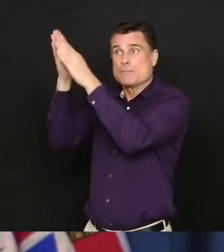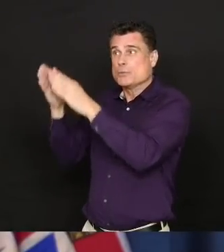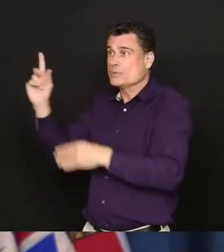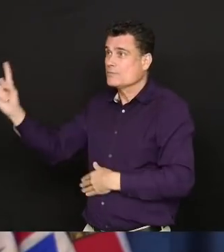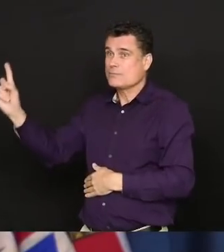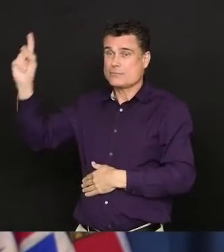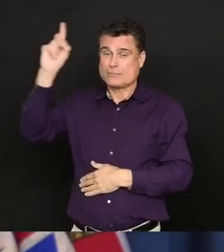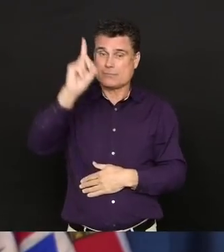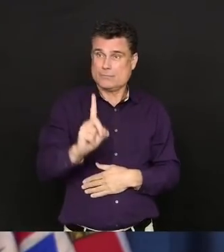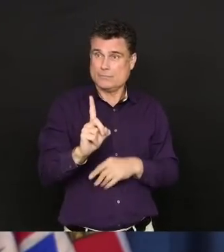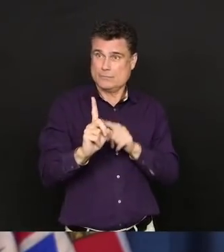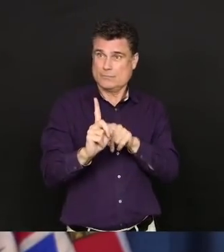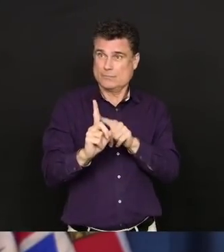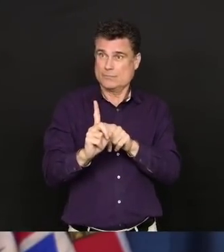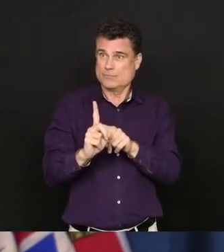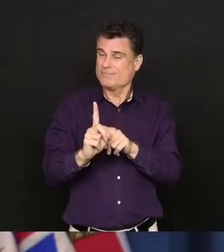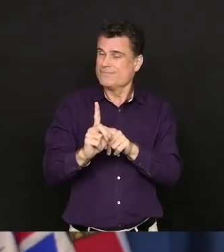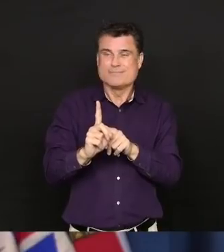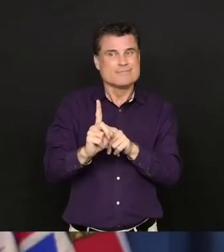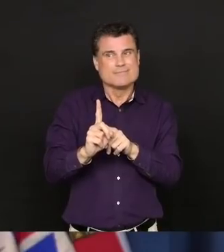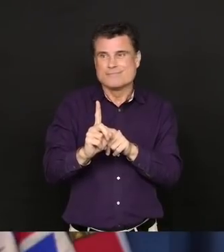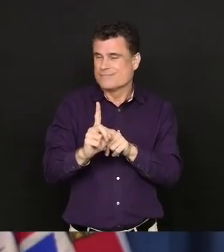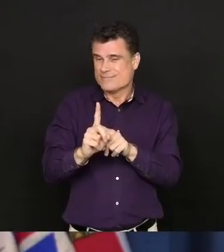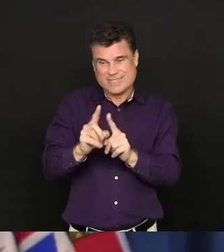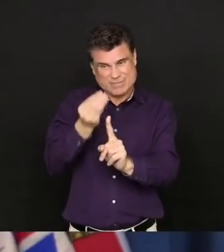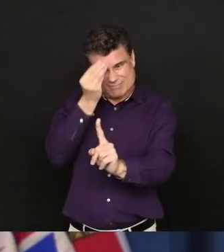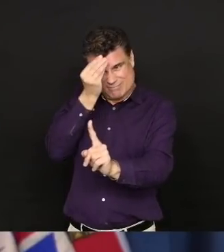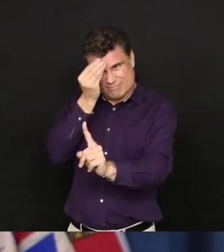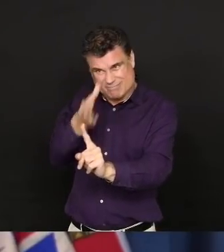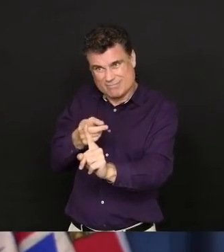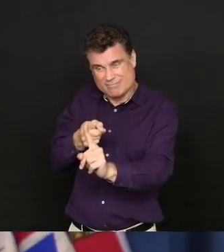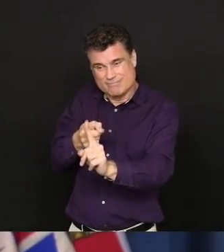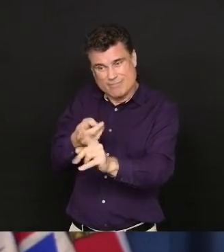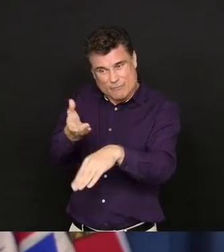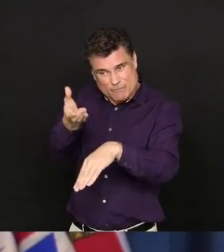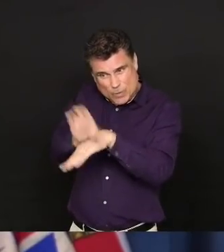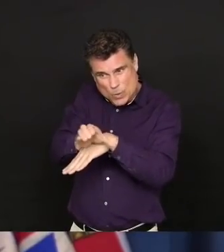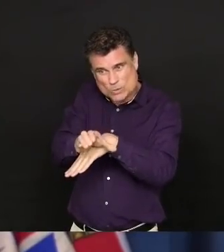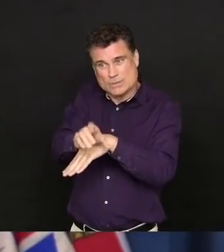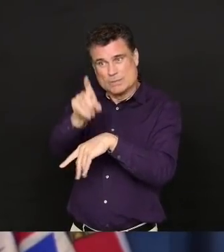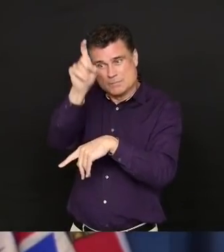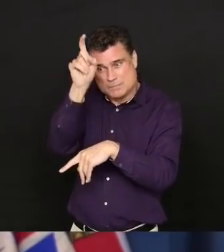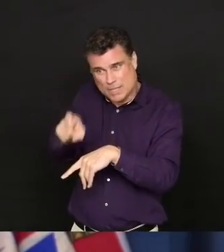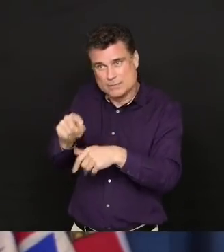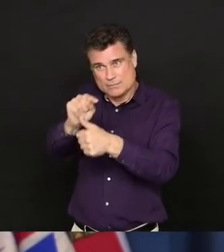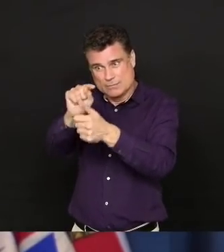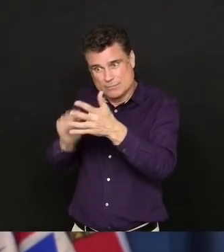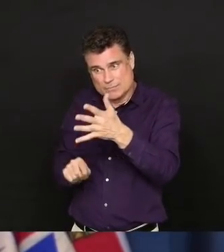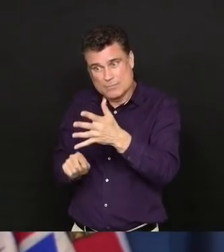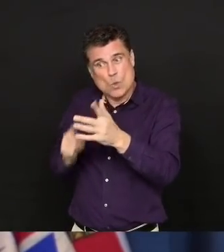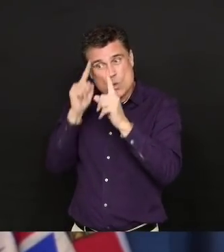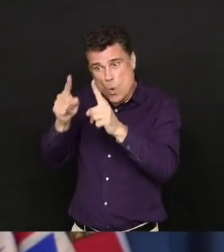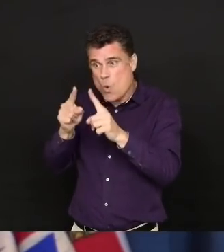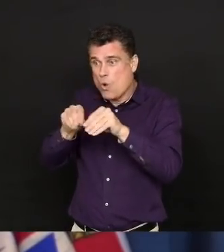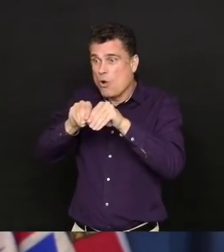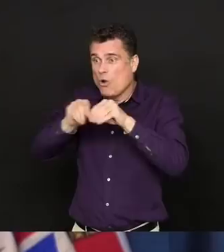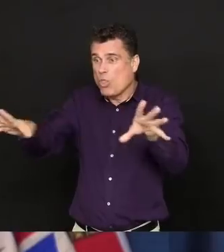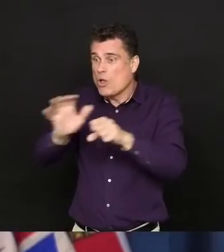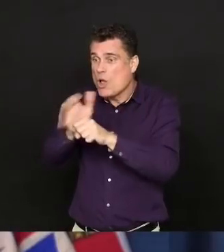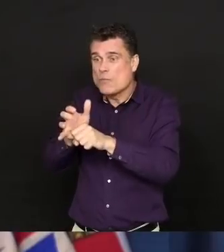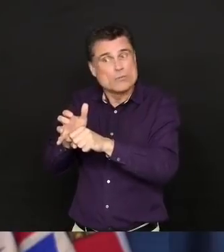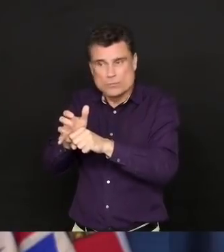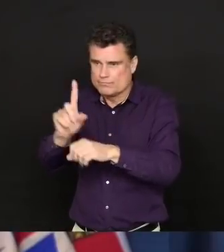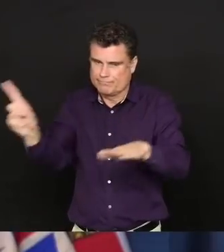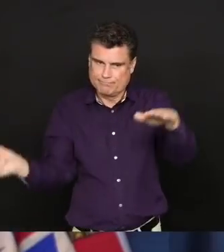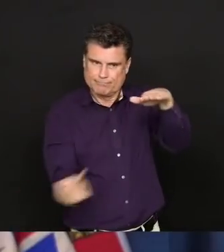them become ill and make sure those transmission chains are stopped. So that's a very complicated way of saying, you know,